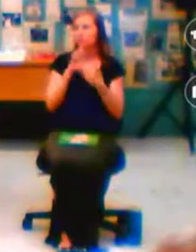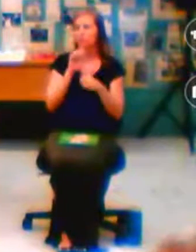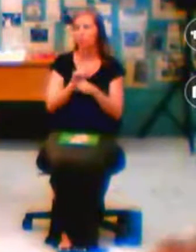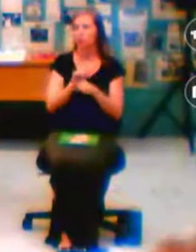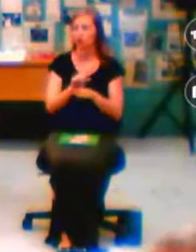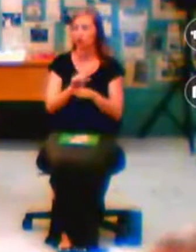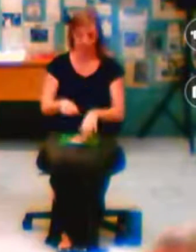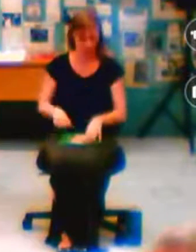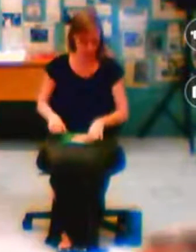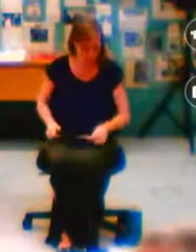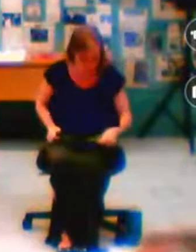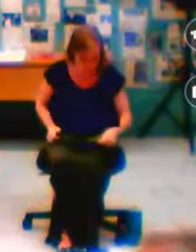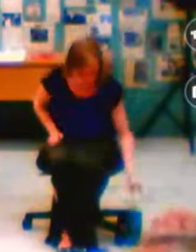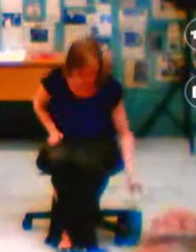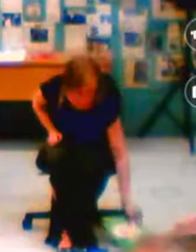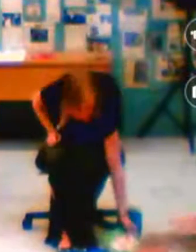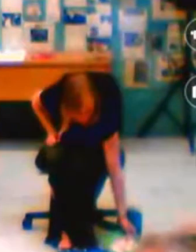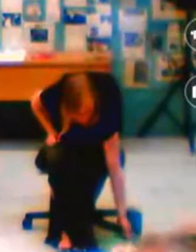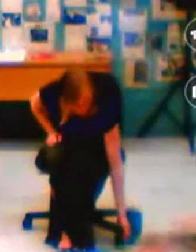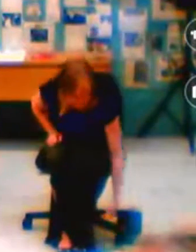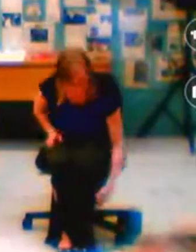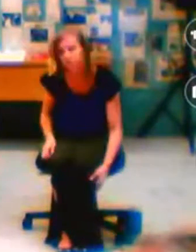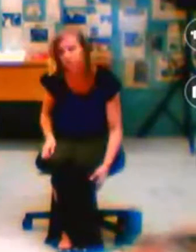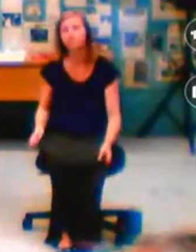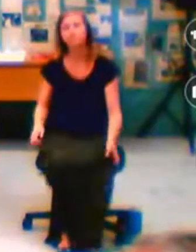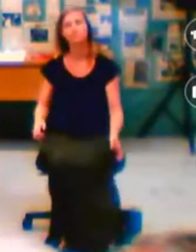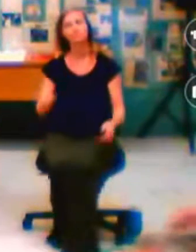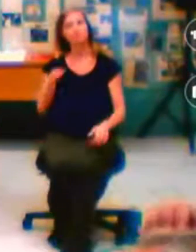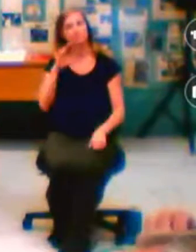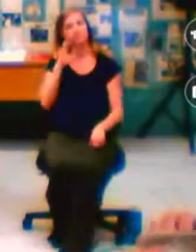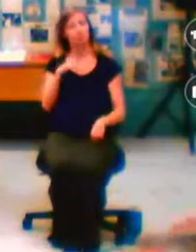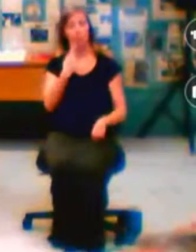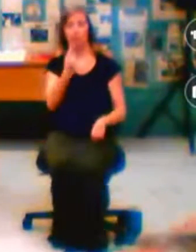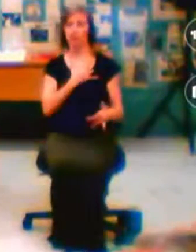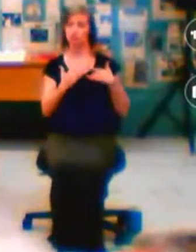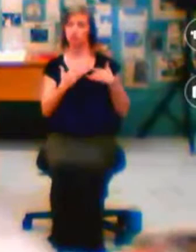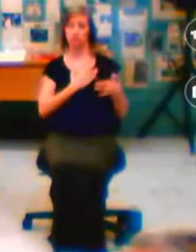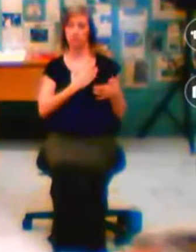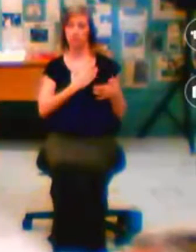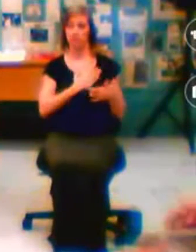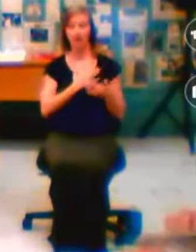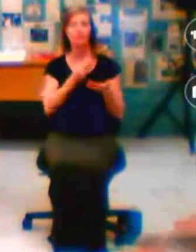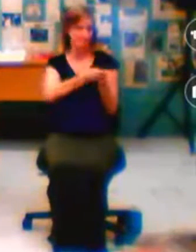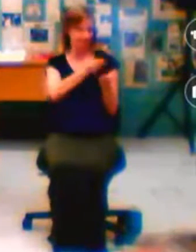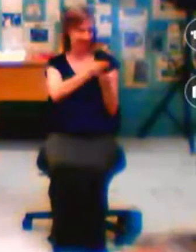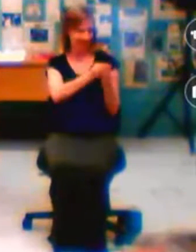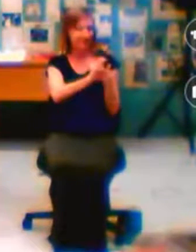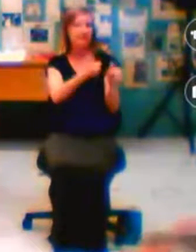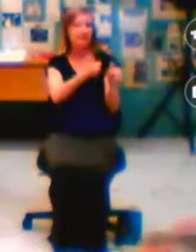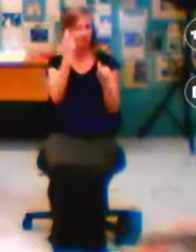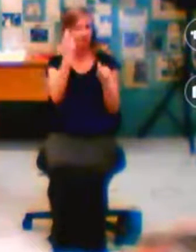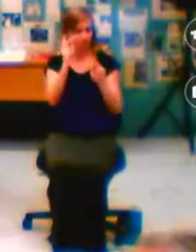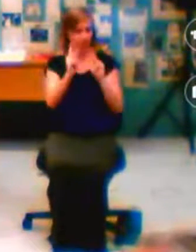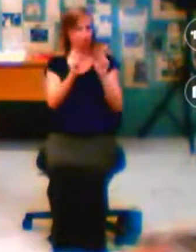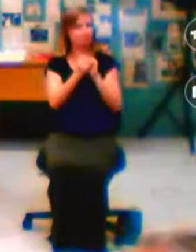elected by people who are registered Republicans, Democrats, or how that would work exactly. I have a concern over the fact